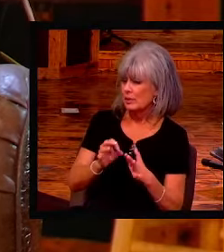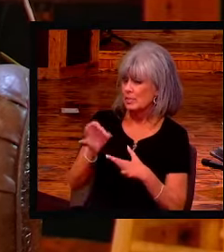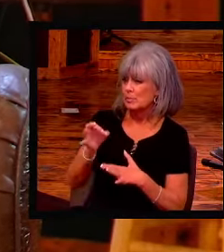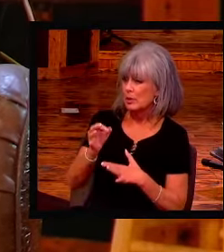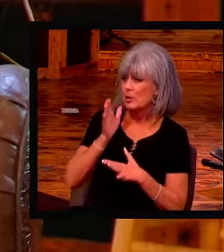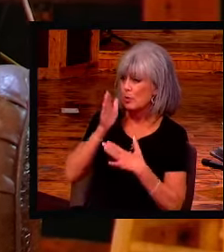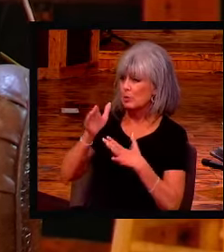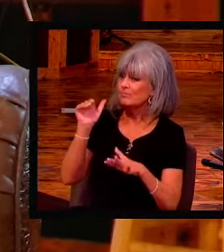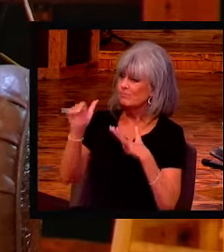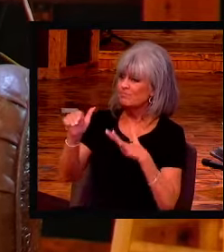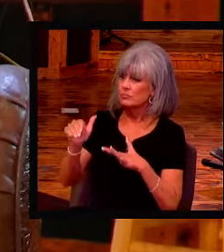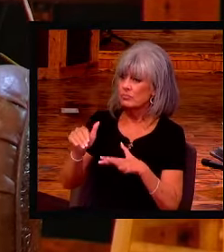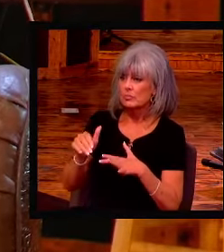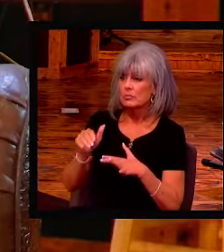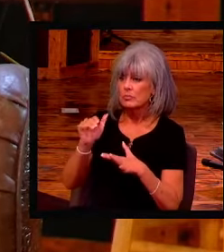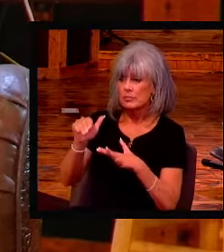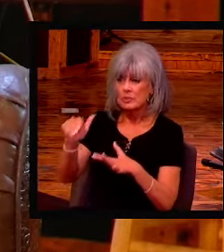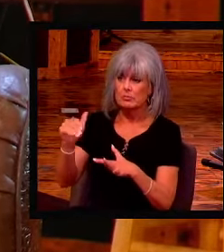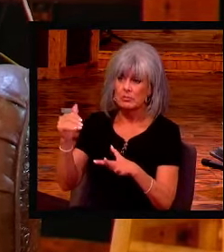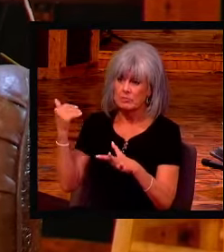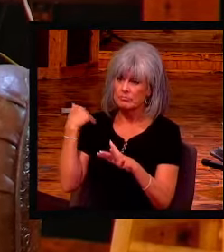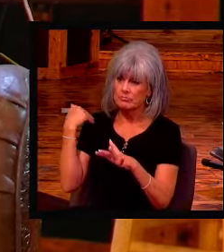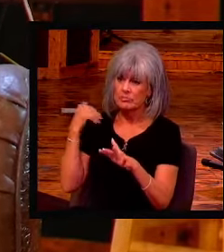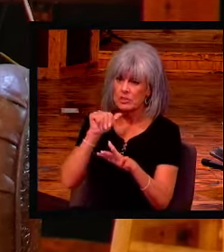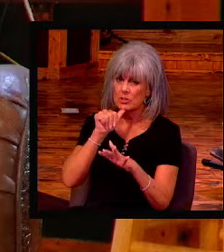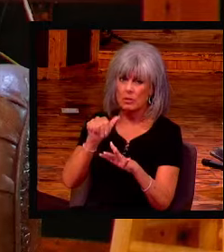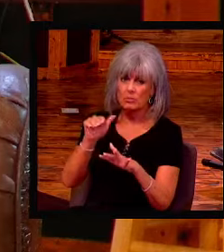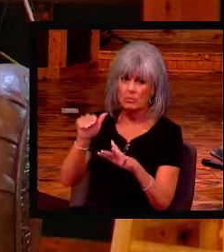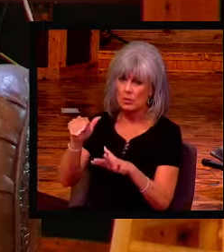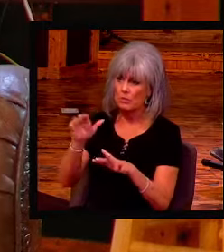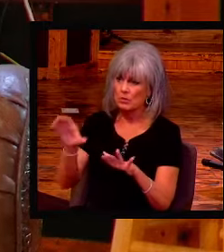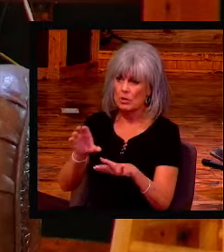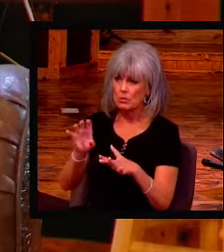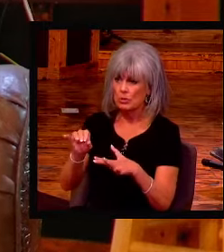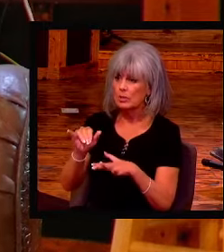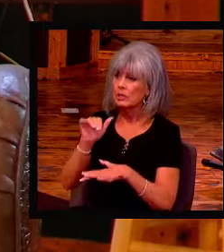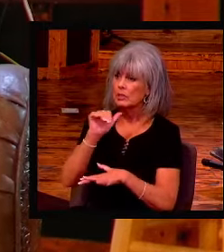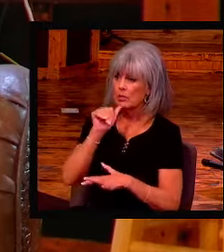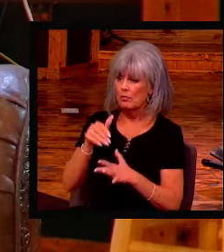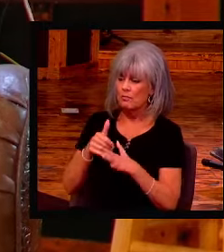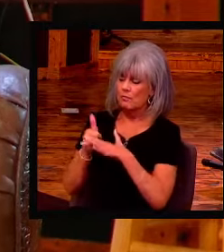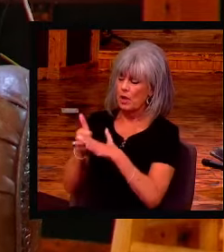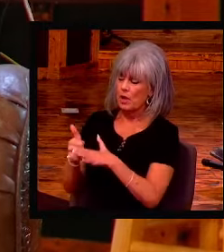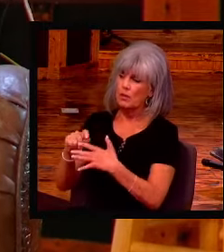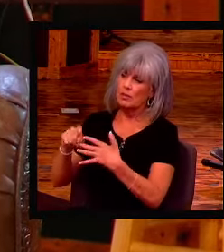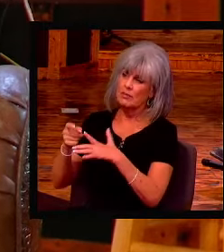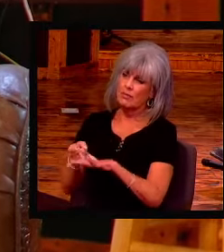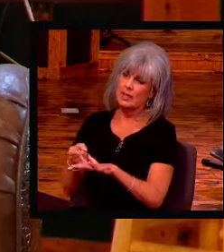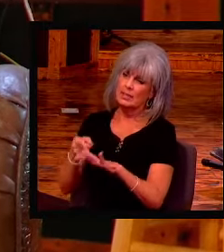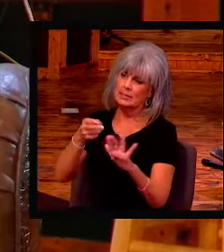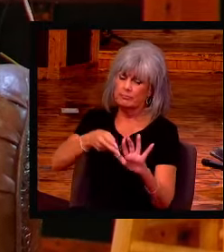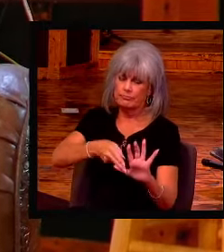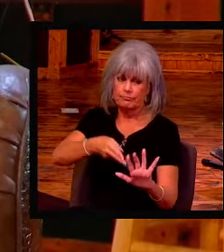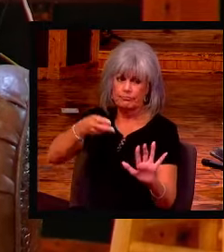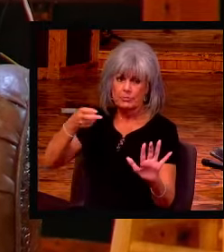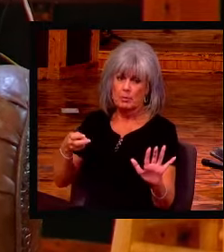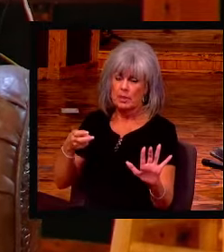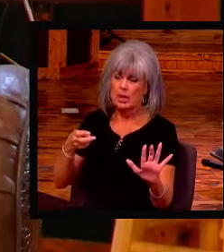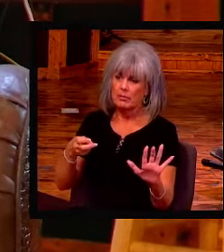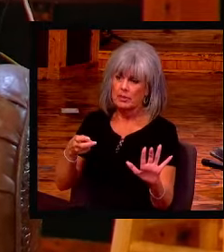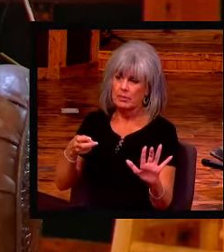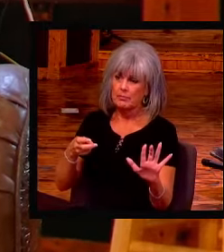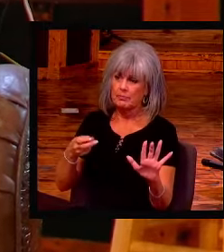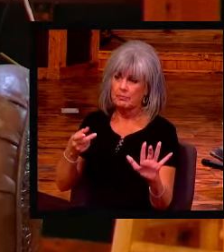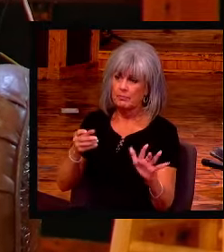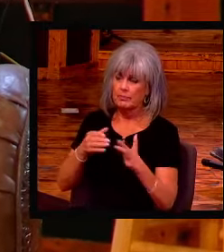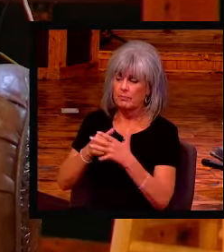you know you're not supposed to be doing this. So don't do it because your friends are. Step out of that and step in line